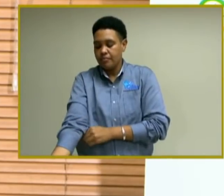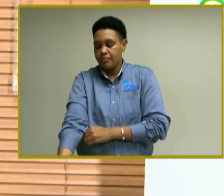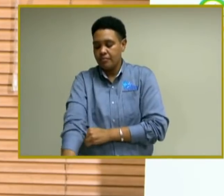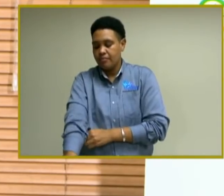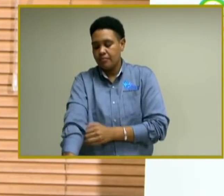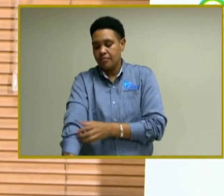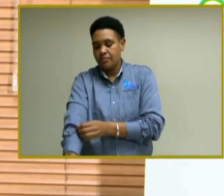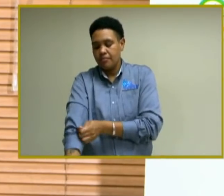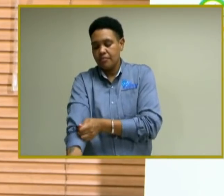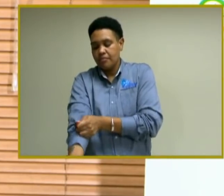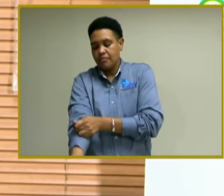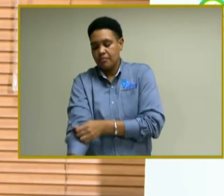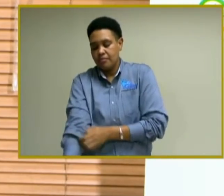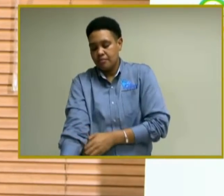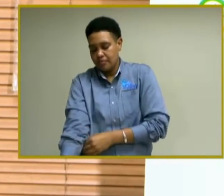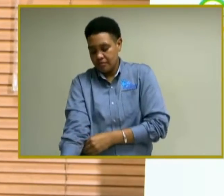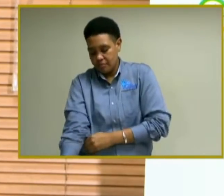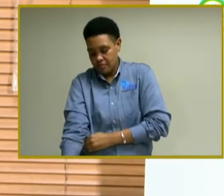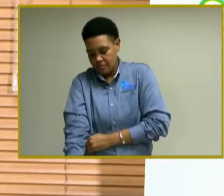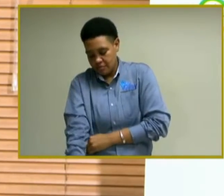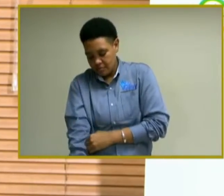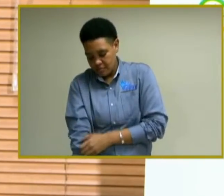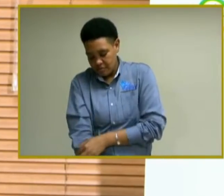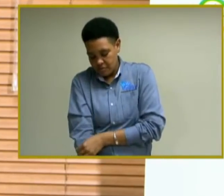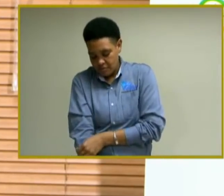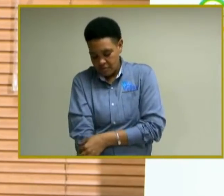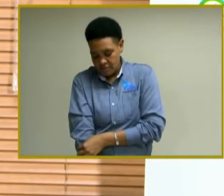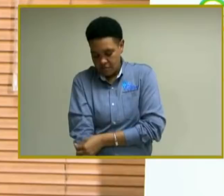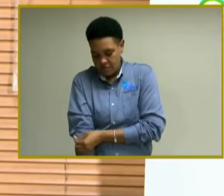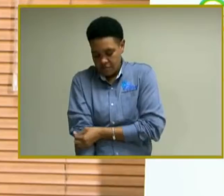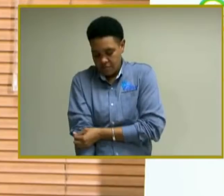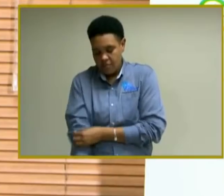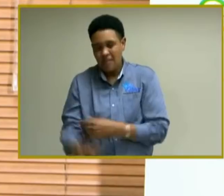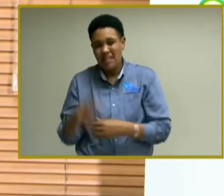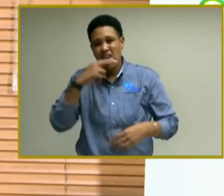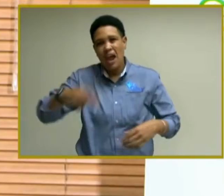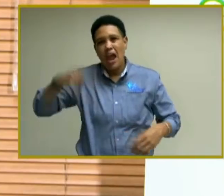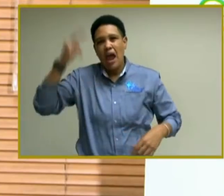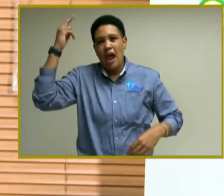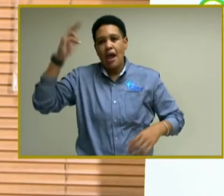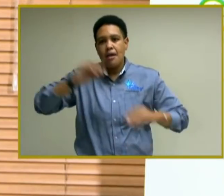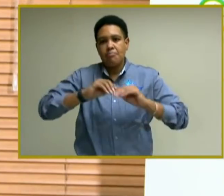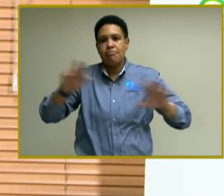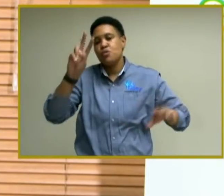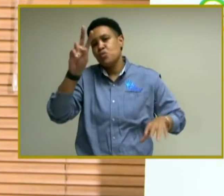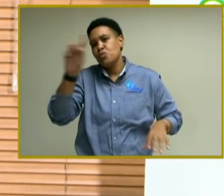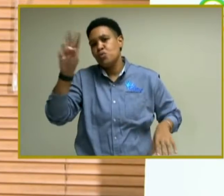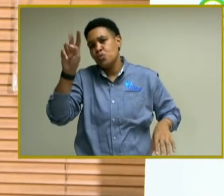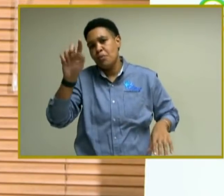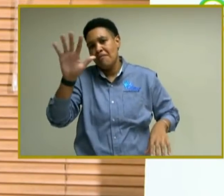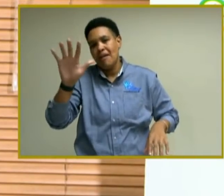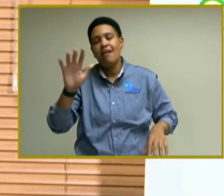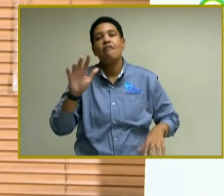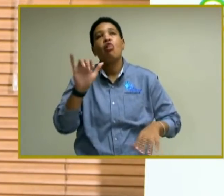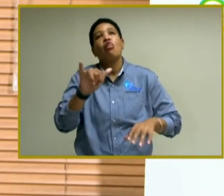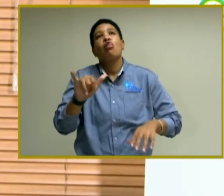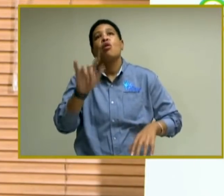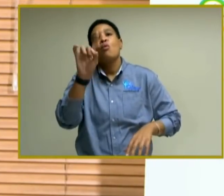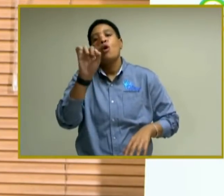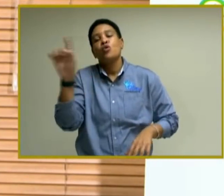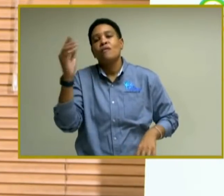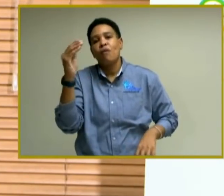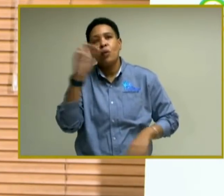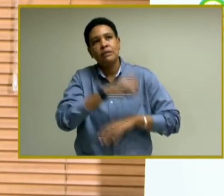to 2.5, an incubation period of between 1 to 14 days, and particularly in young people, can